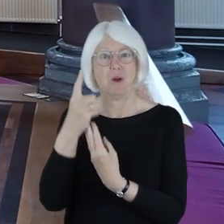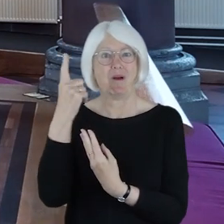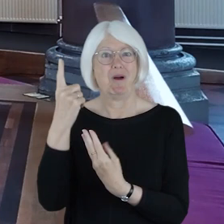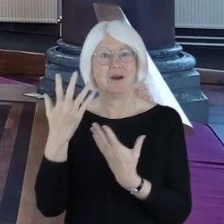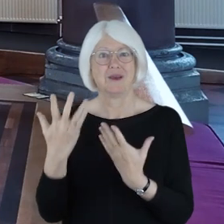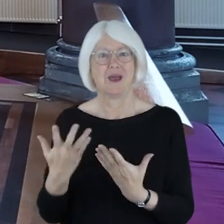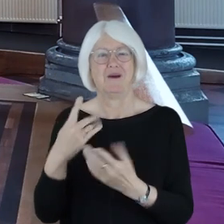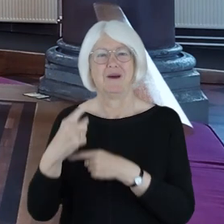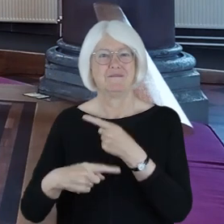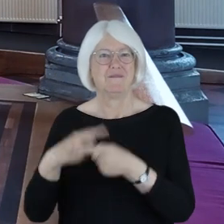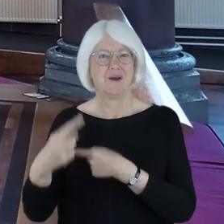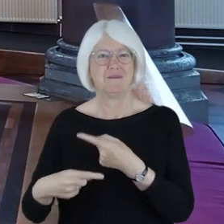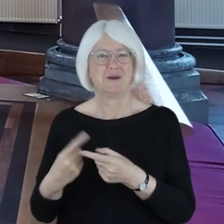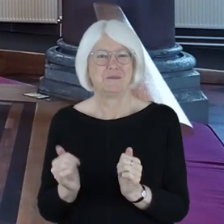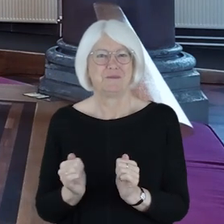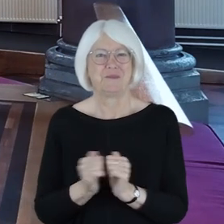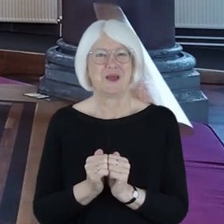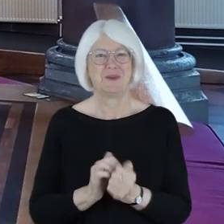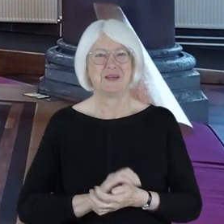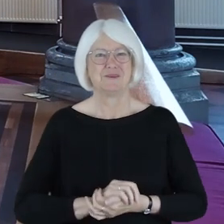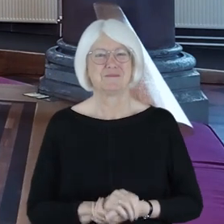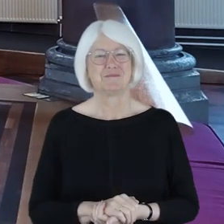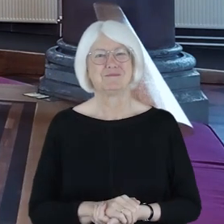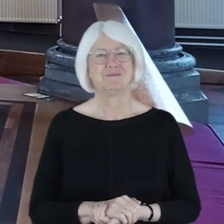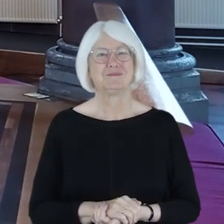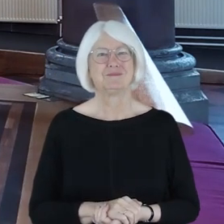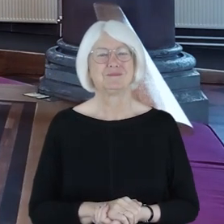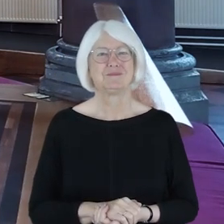God, now and forever. Amen.